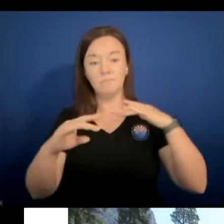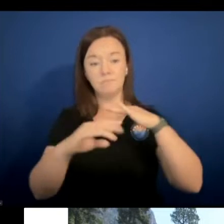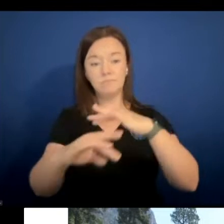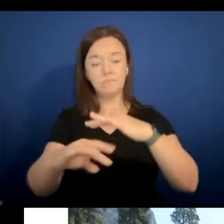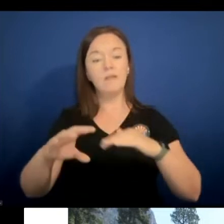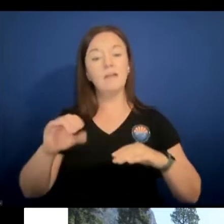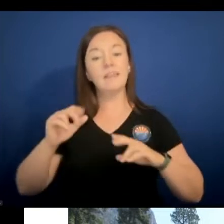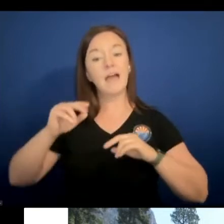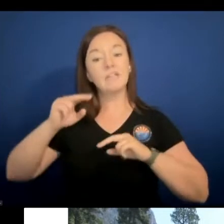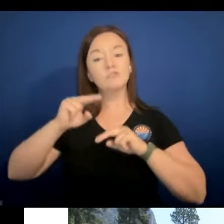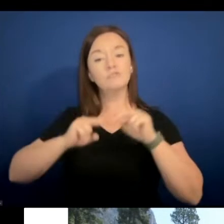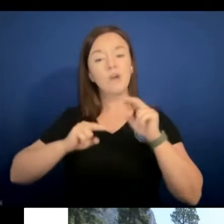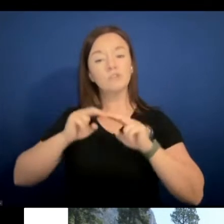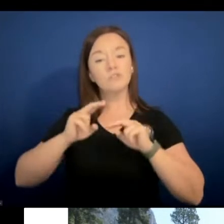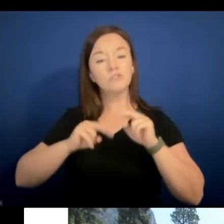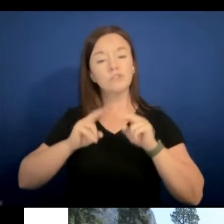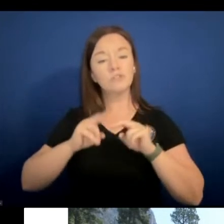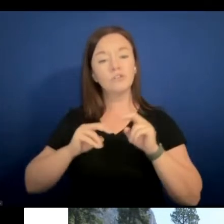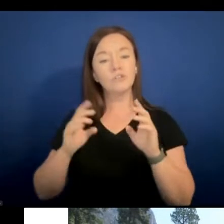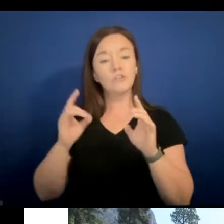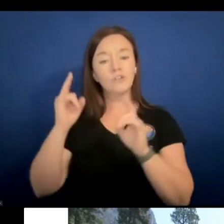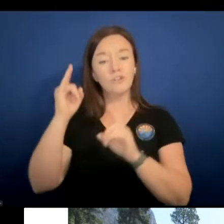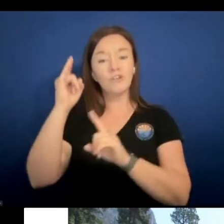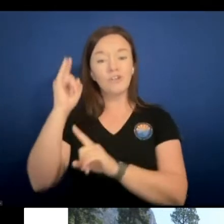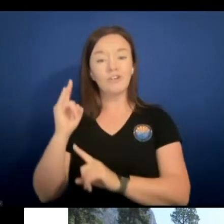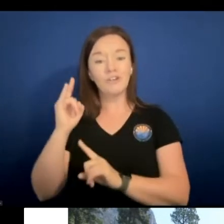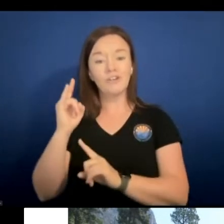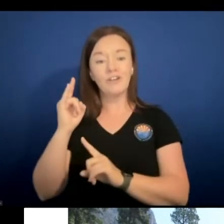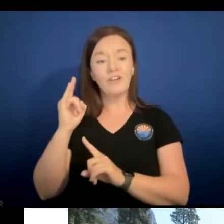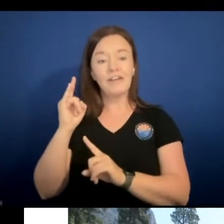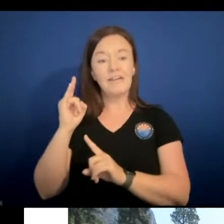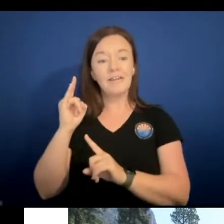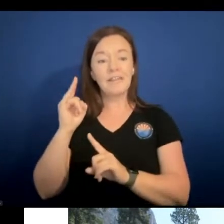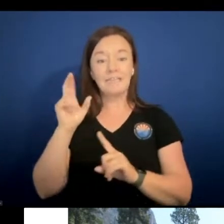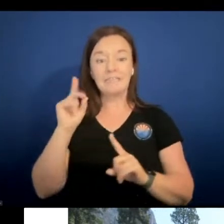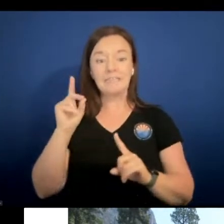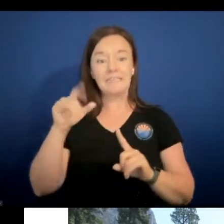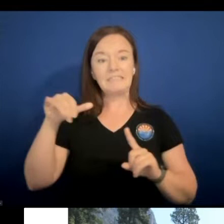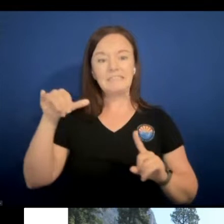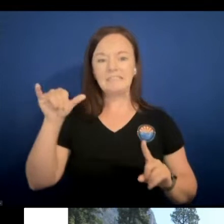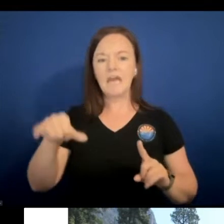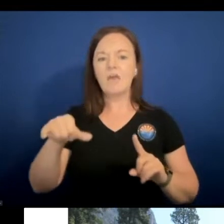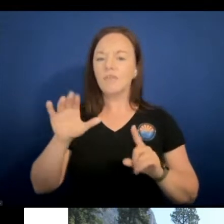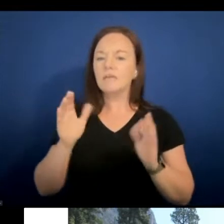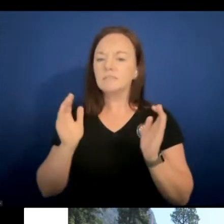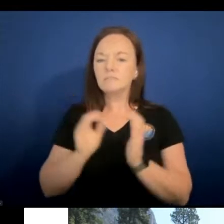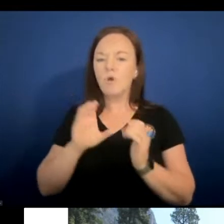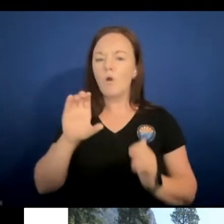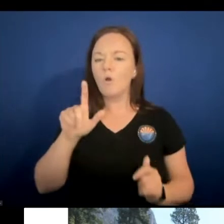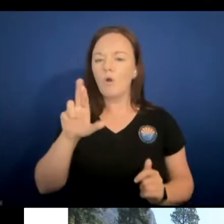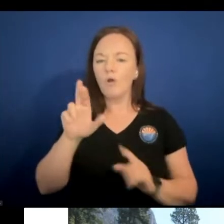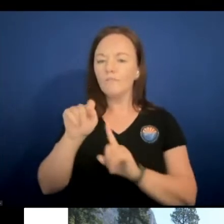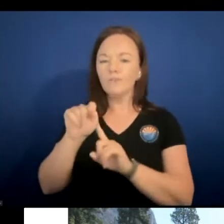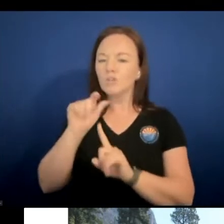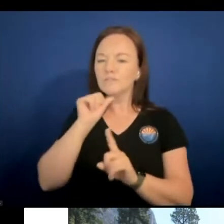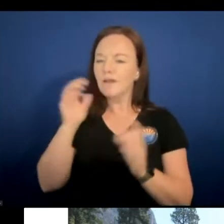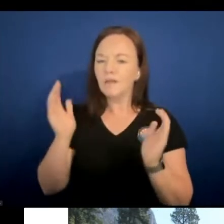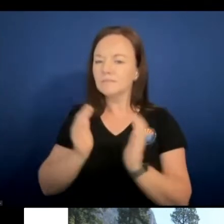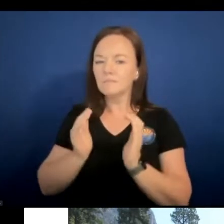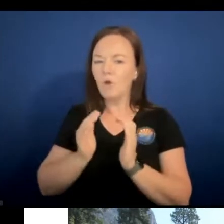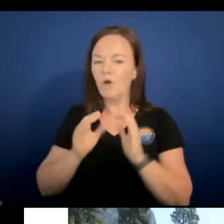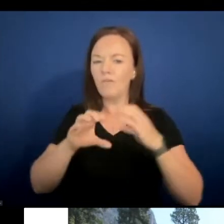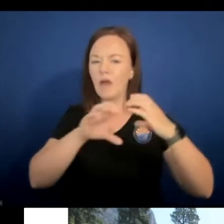structure held up that small culvert, and actually that's not a small culvert, that's probably a 36-inch